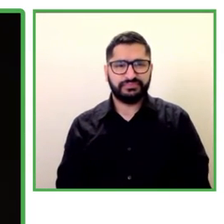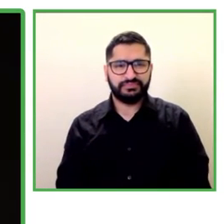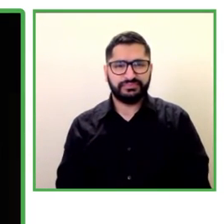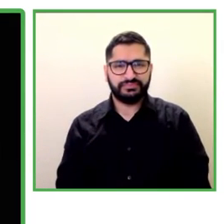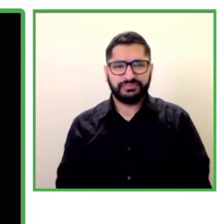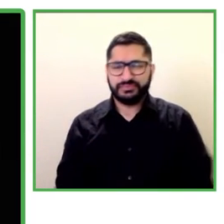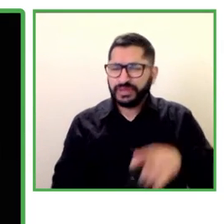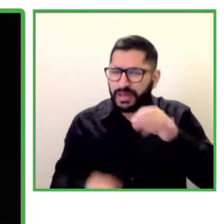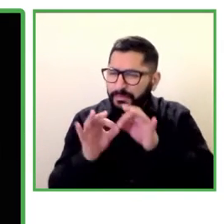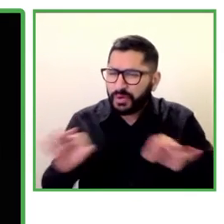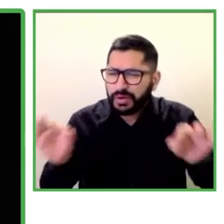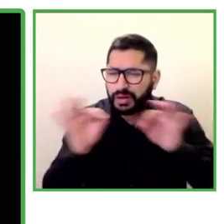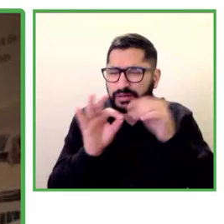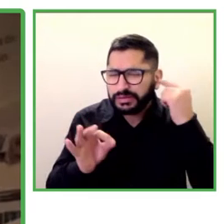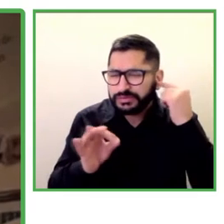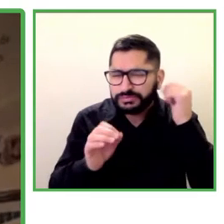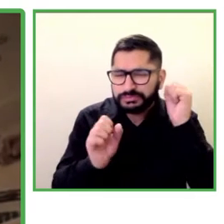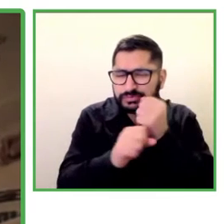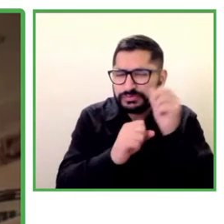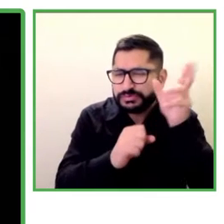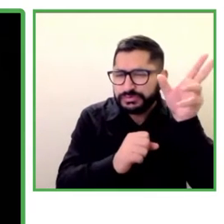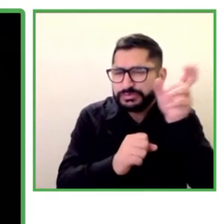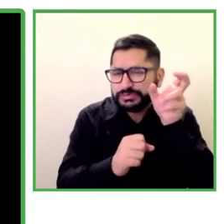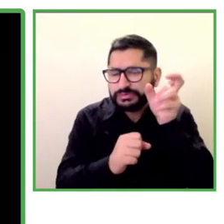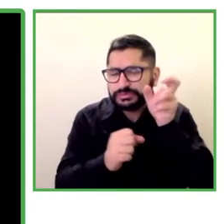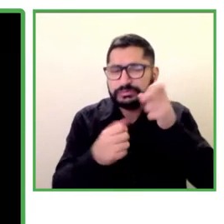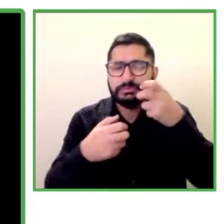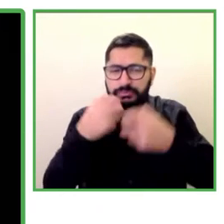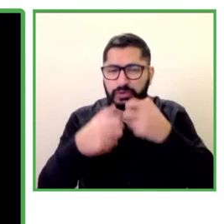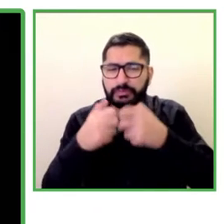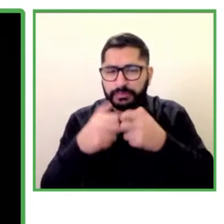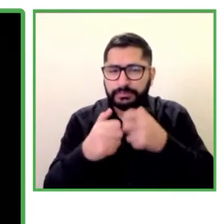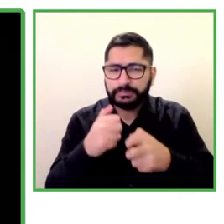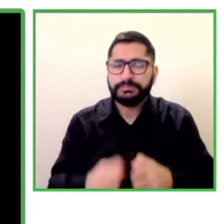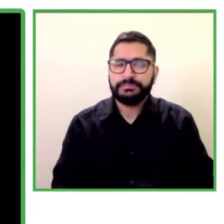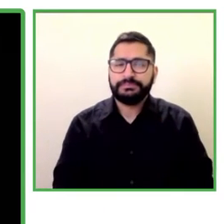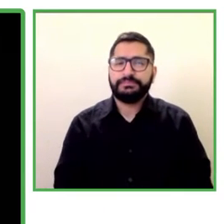seal that is very valued for everyone.